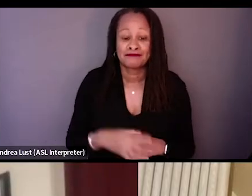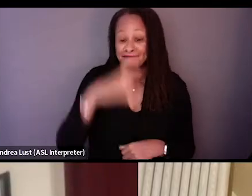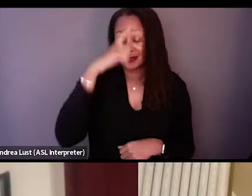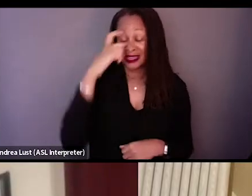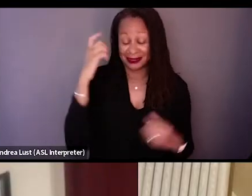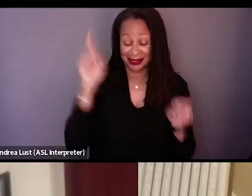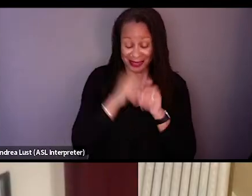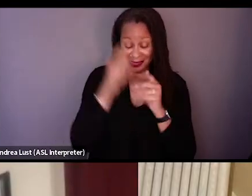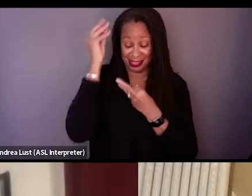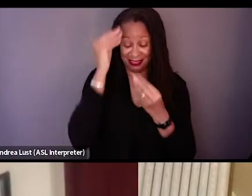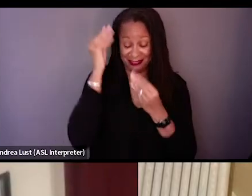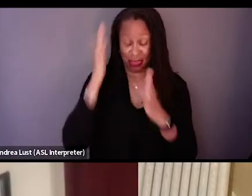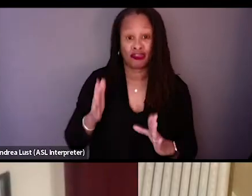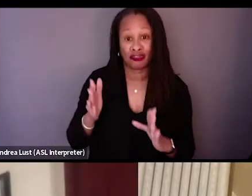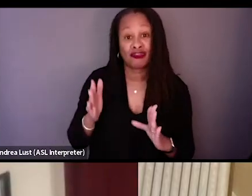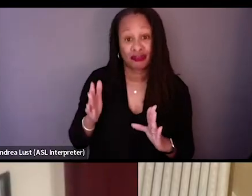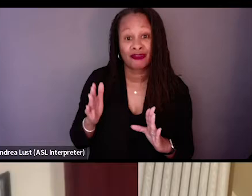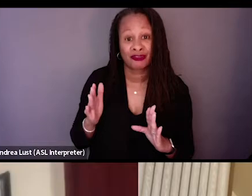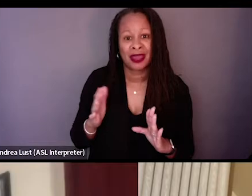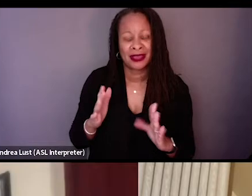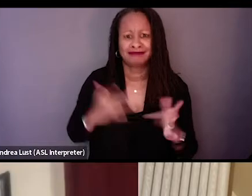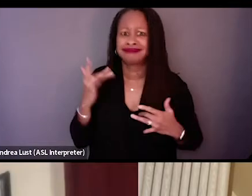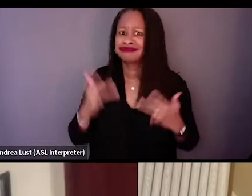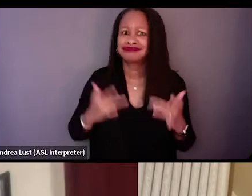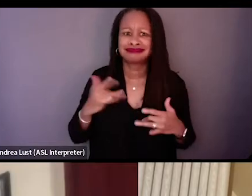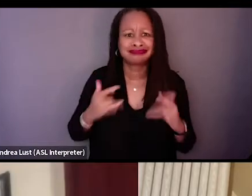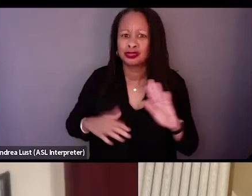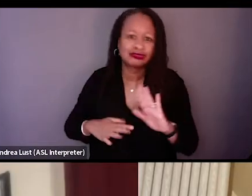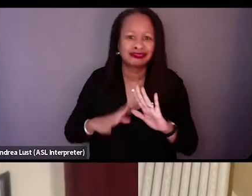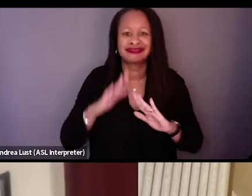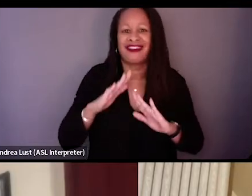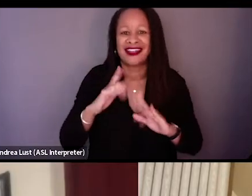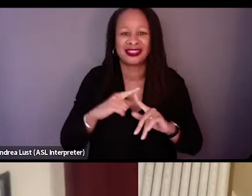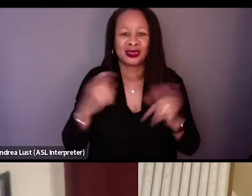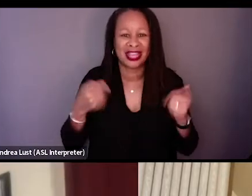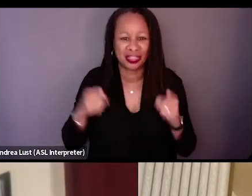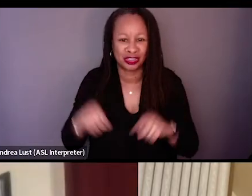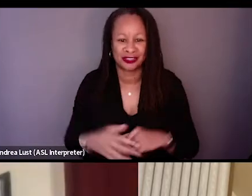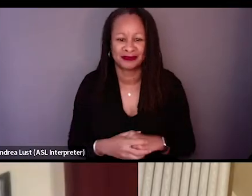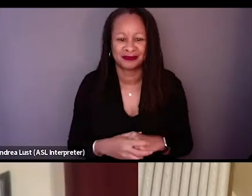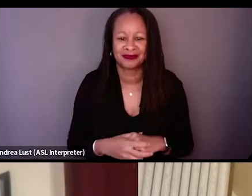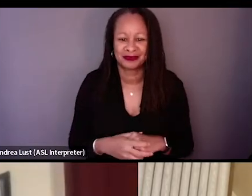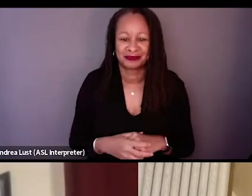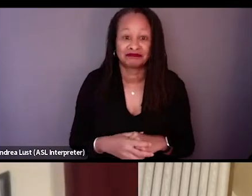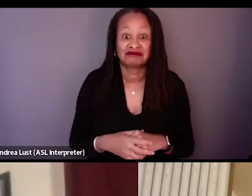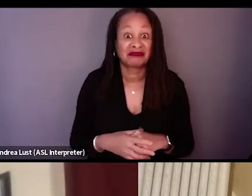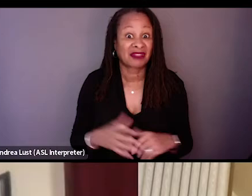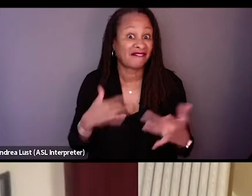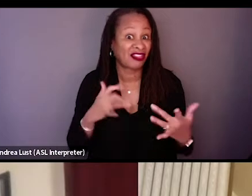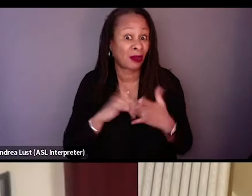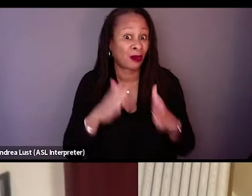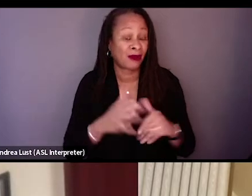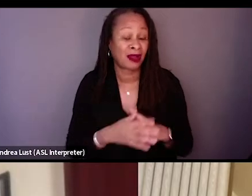thinker, it was a thrill to rise to the occasion. And I'm sure you feel the same way. Well,